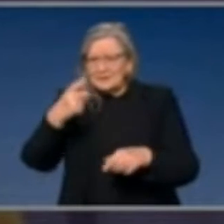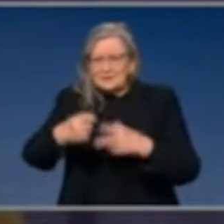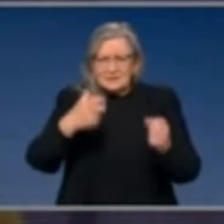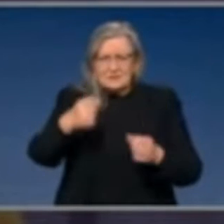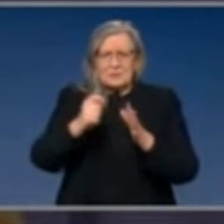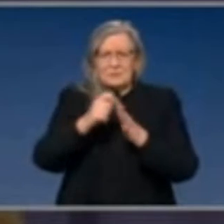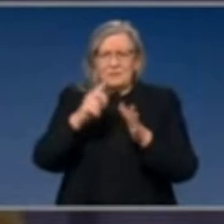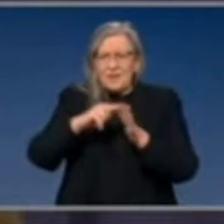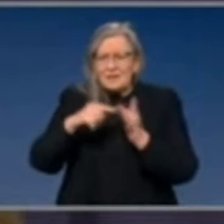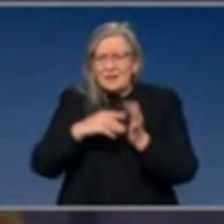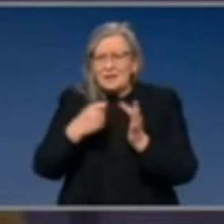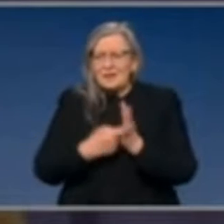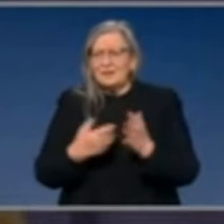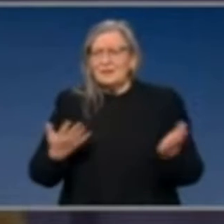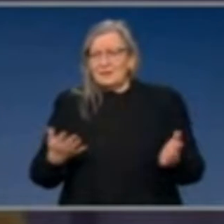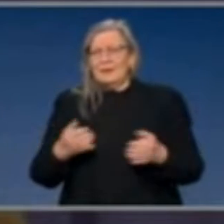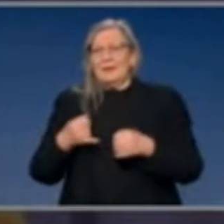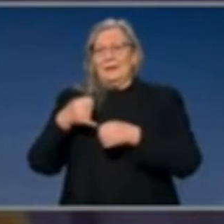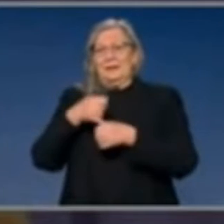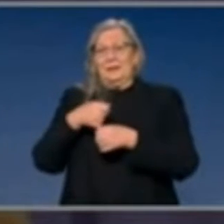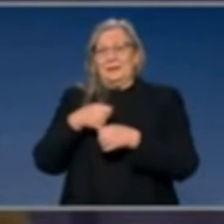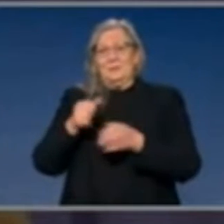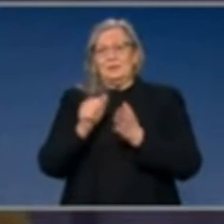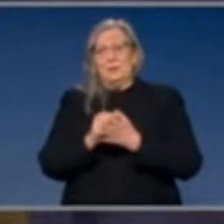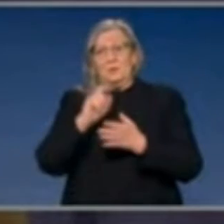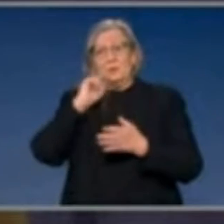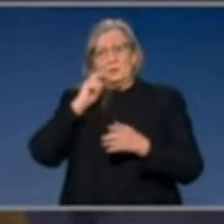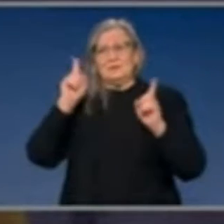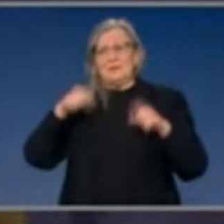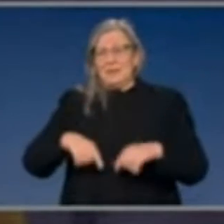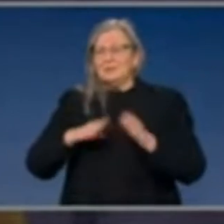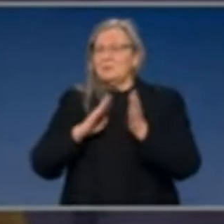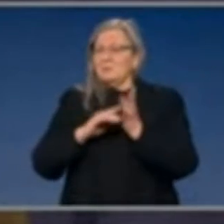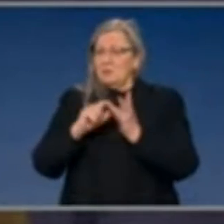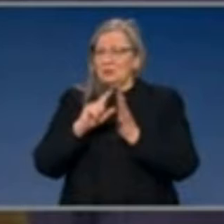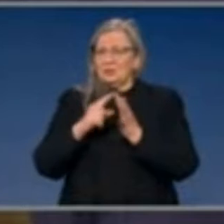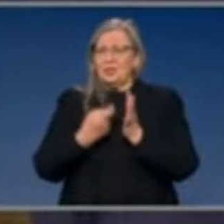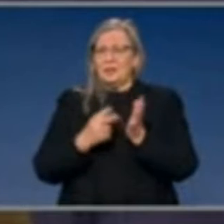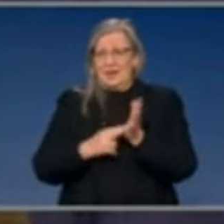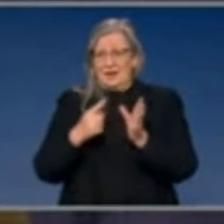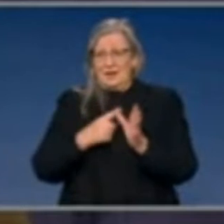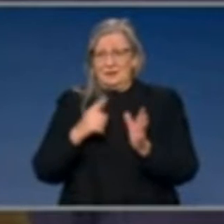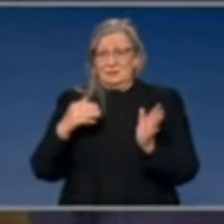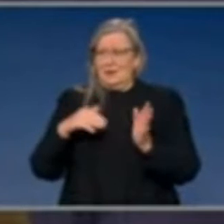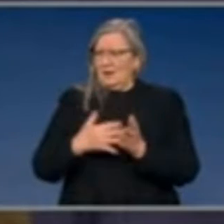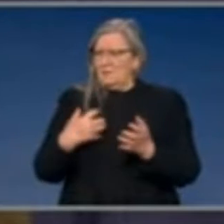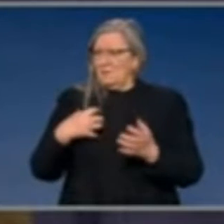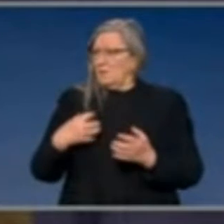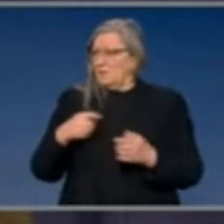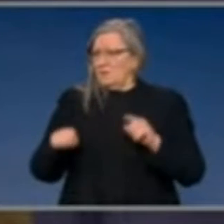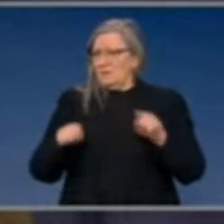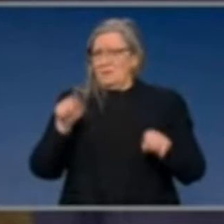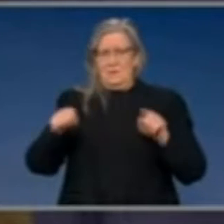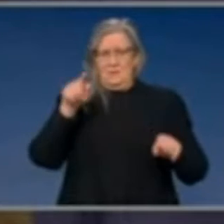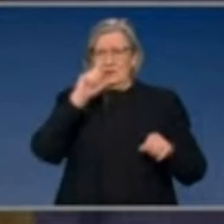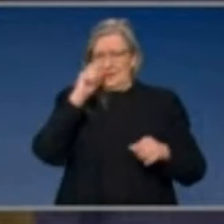network administering Moderna as well. And the numbers continue to grow, which is great. And this inclusion of